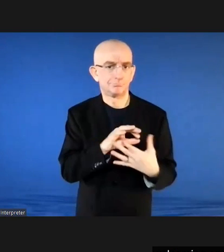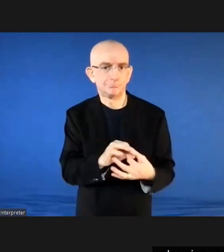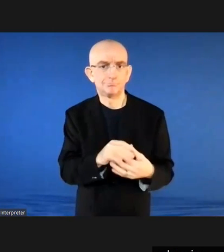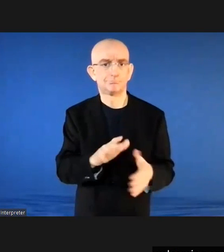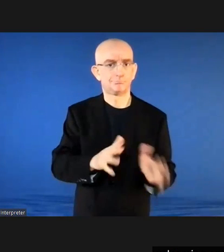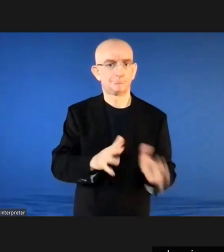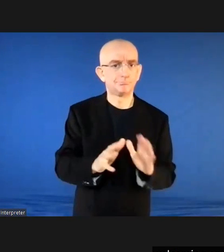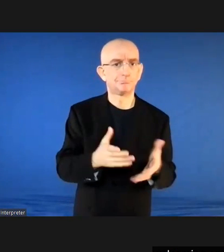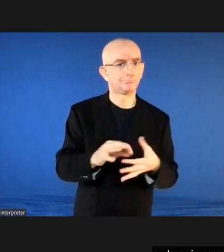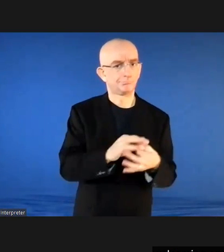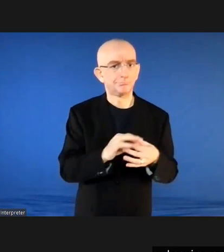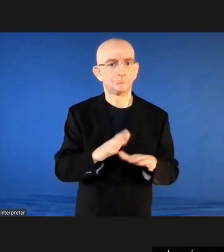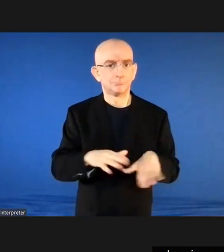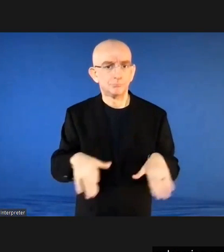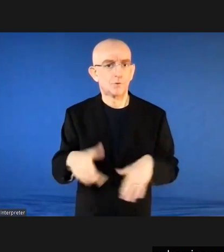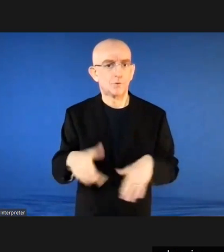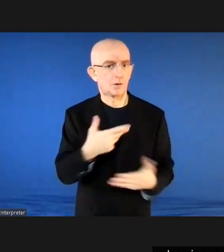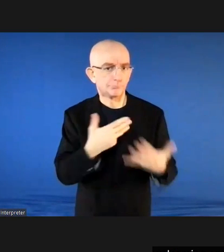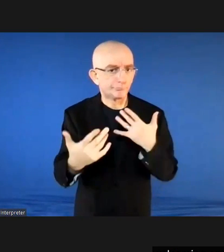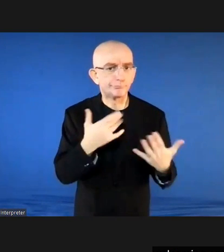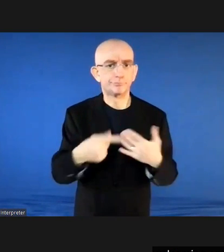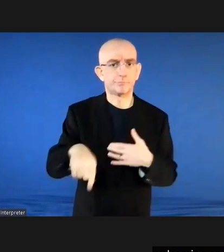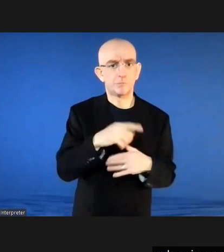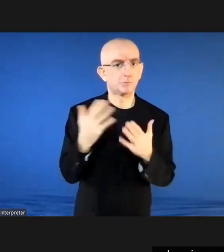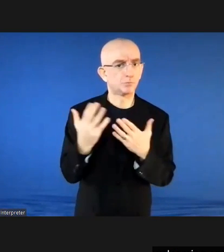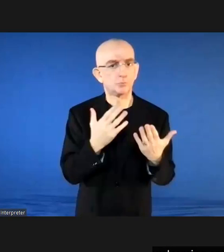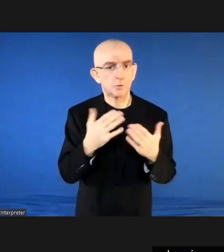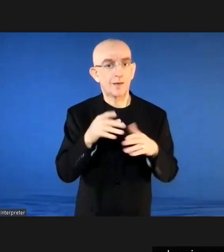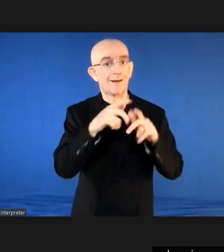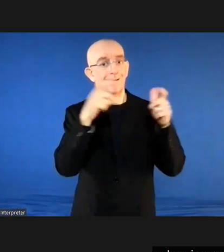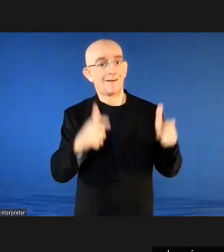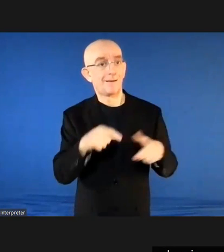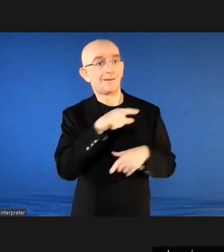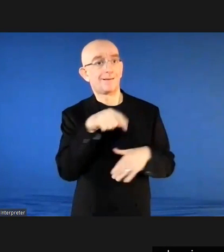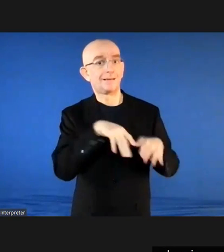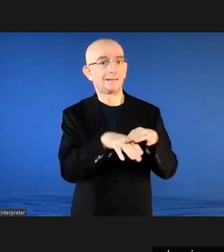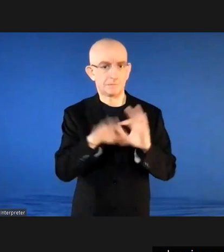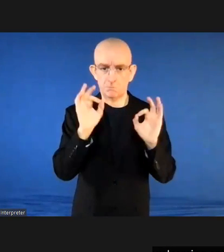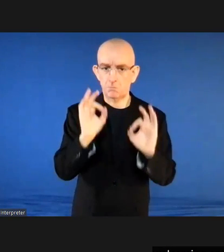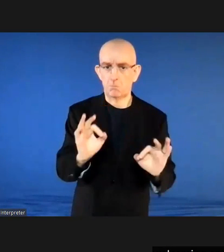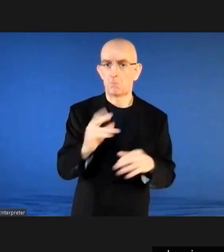yet we saw the classrooms, which were packed with 100 children squeezed on